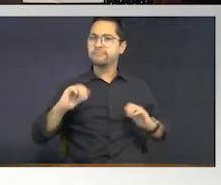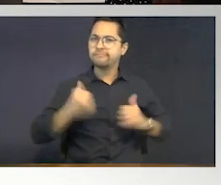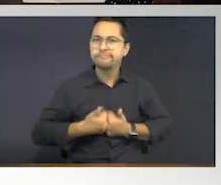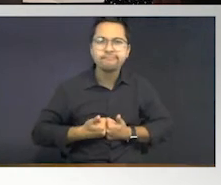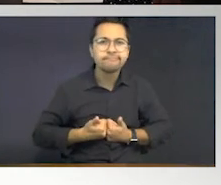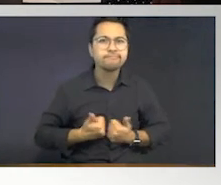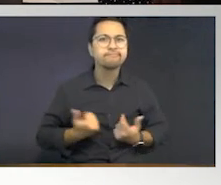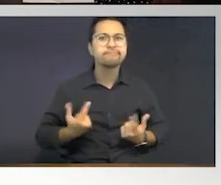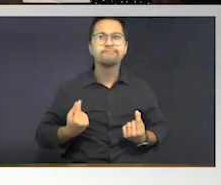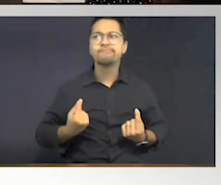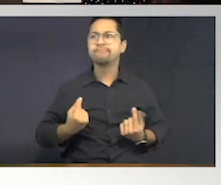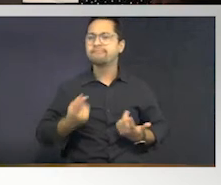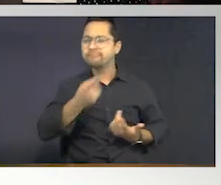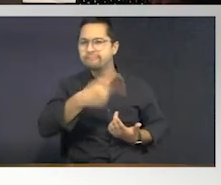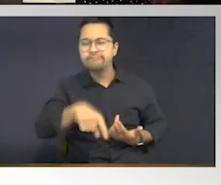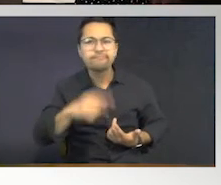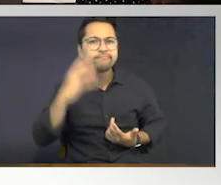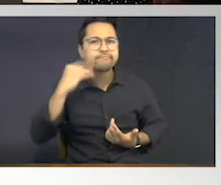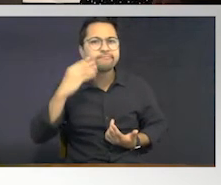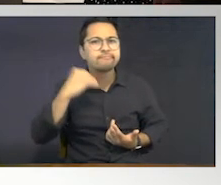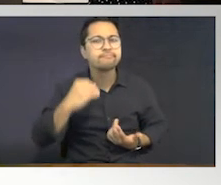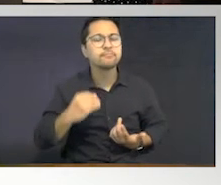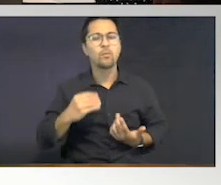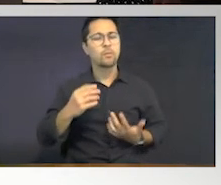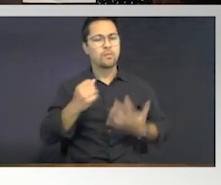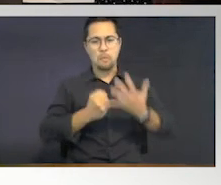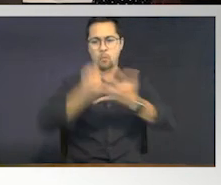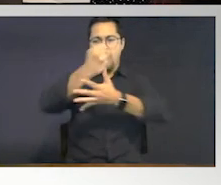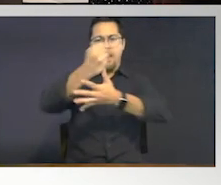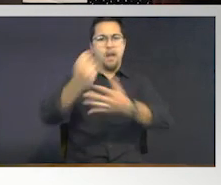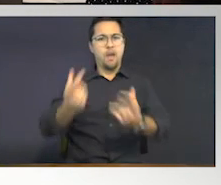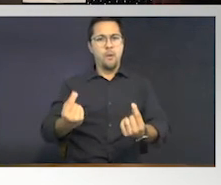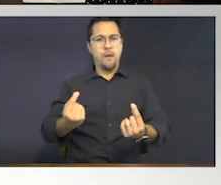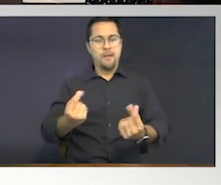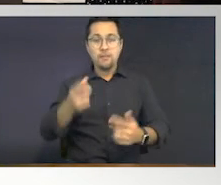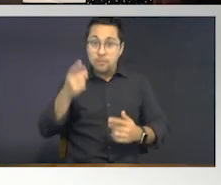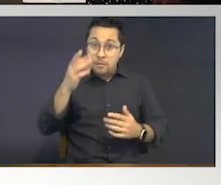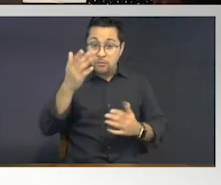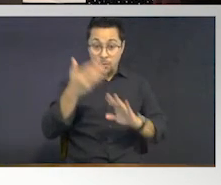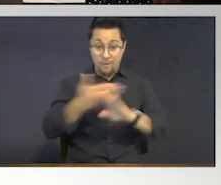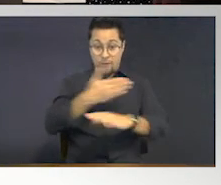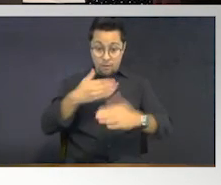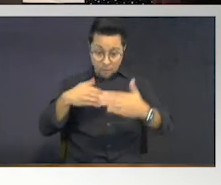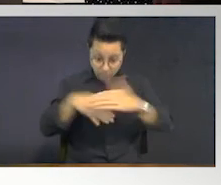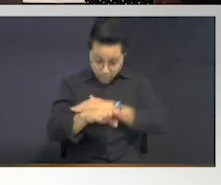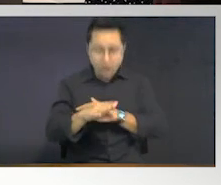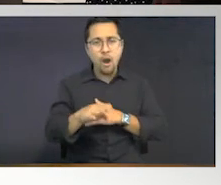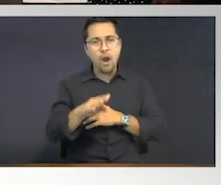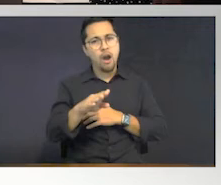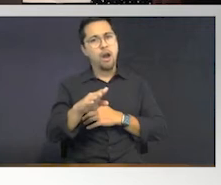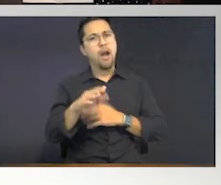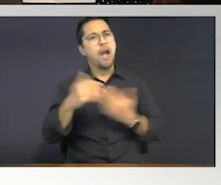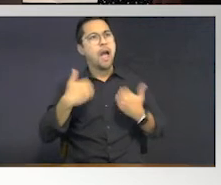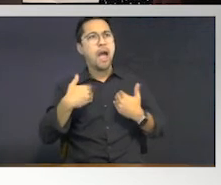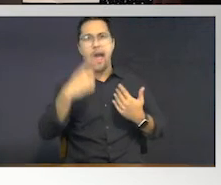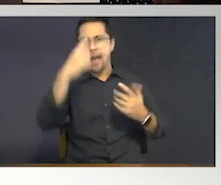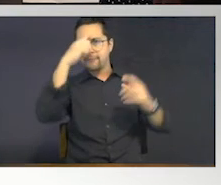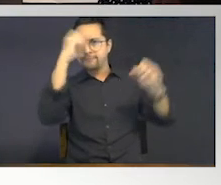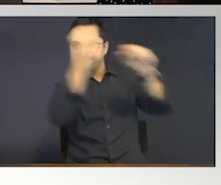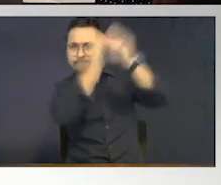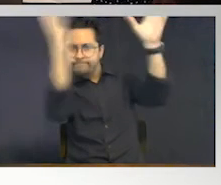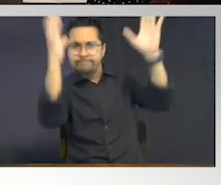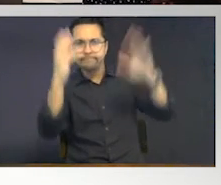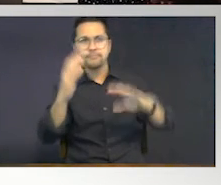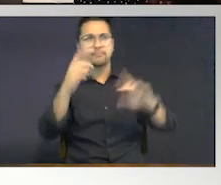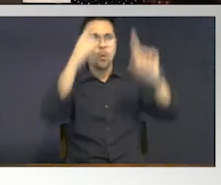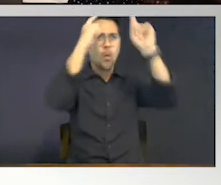with, what's that priority. Go in there with what you want that outcome to be, whether it's a meeting or you're